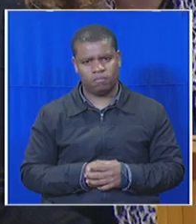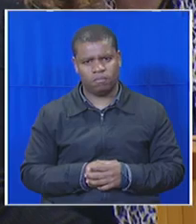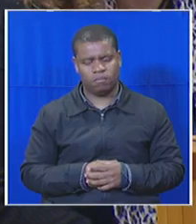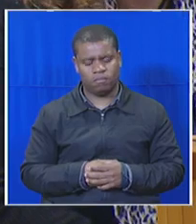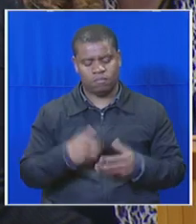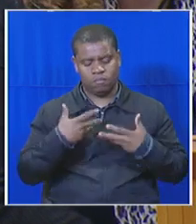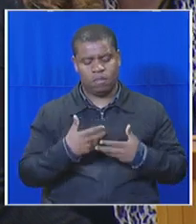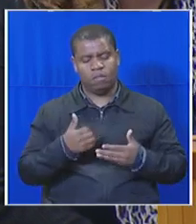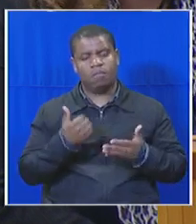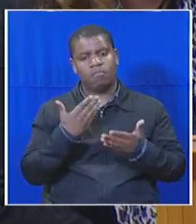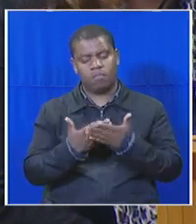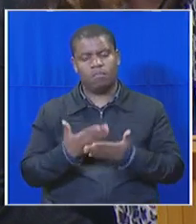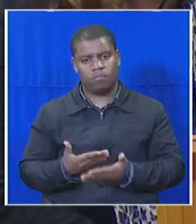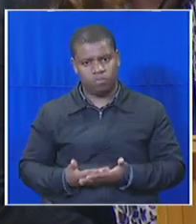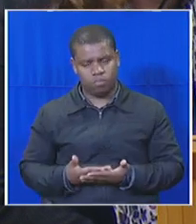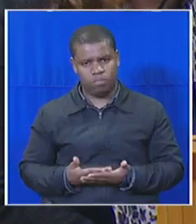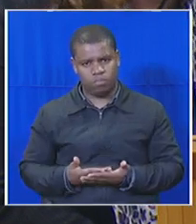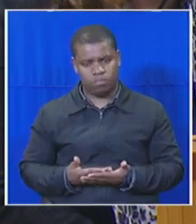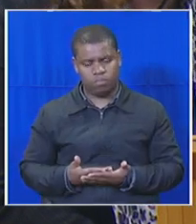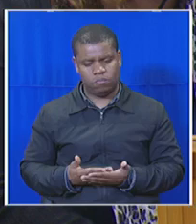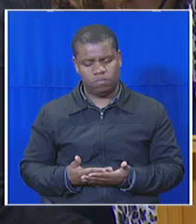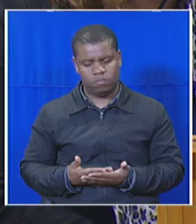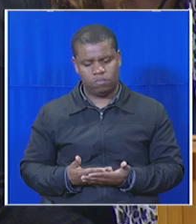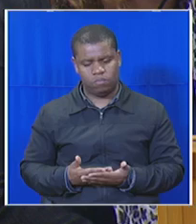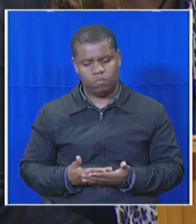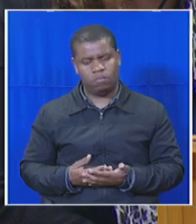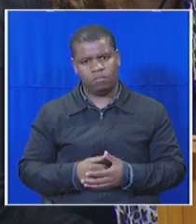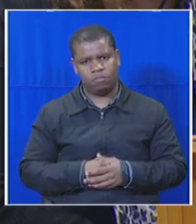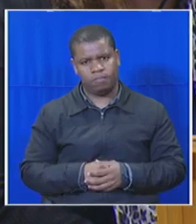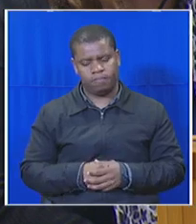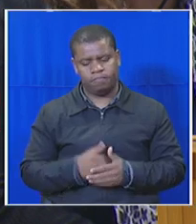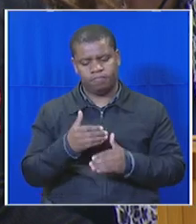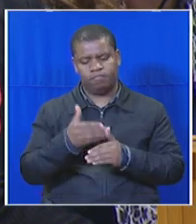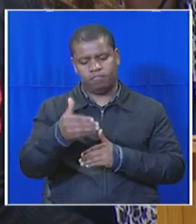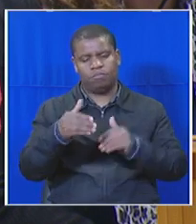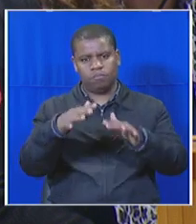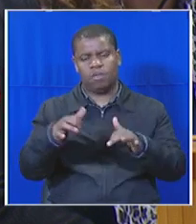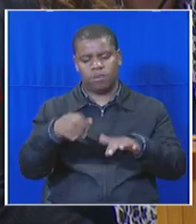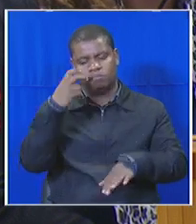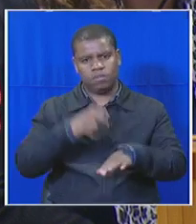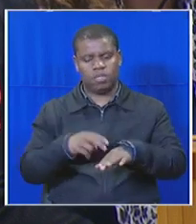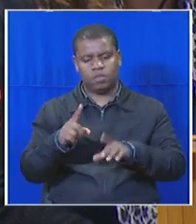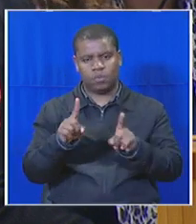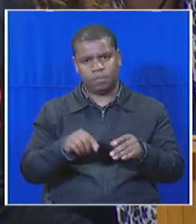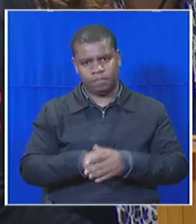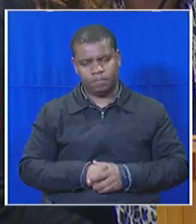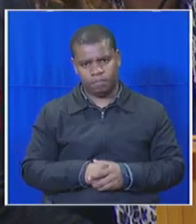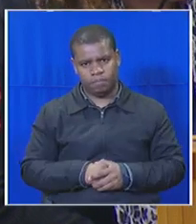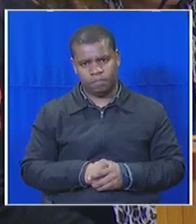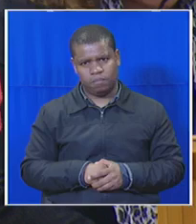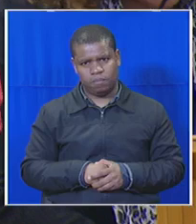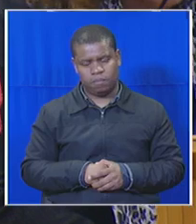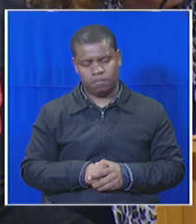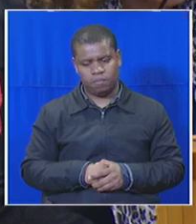ngesikhungo sezindiza lapha kwaZulu Natal. Lesi sikhungo sasiserinyana iminyaka emide, sasuka